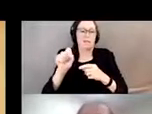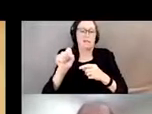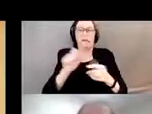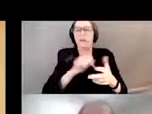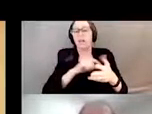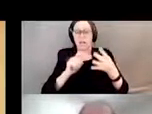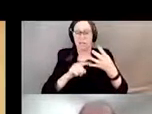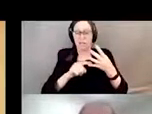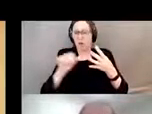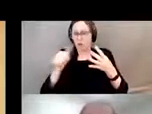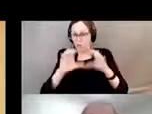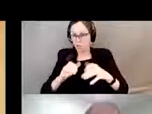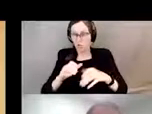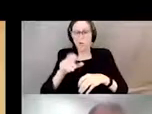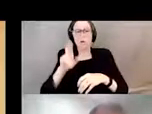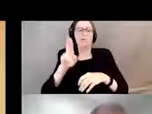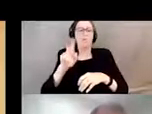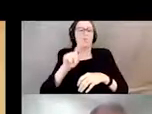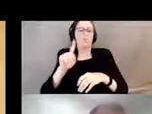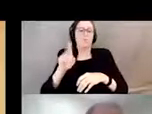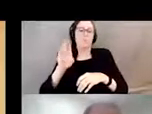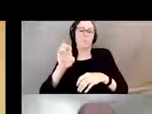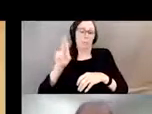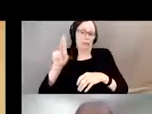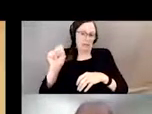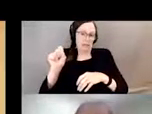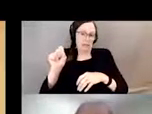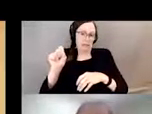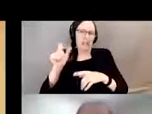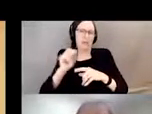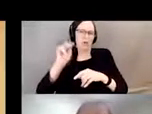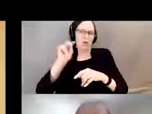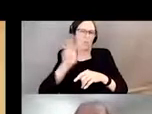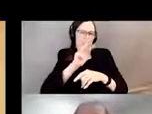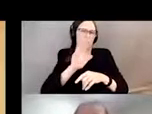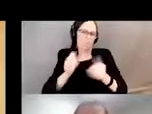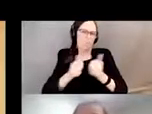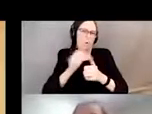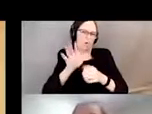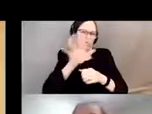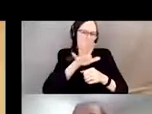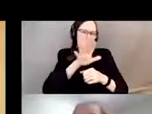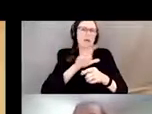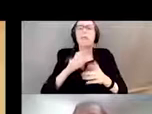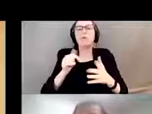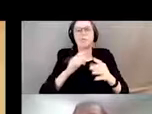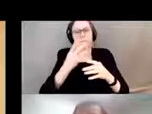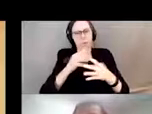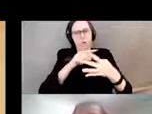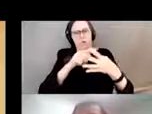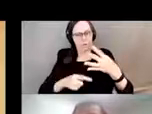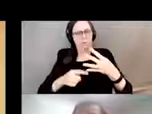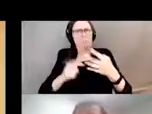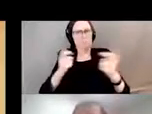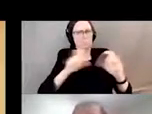are the Uzbeks, and they are concentrated in the northwest. But these are the major groups that either